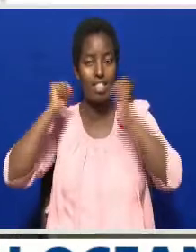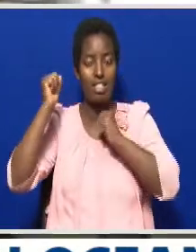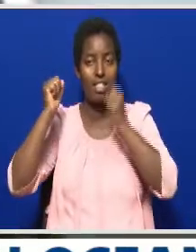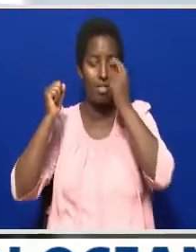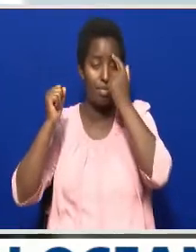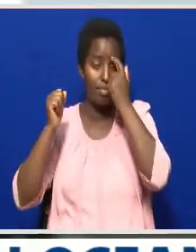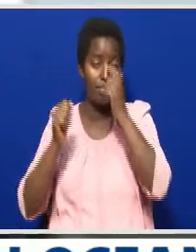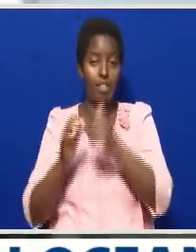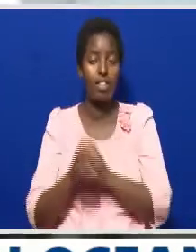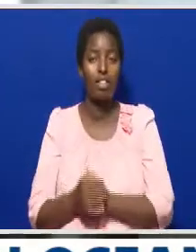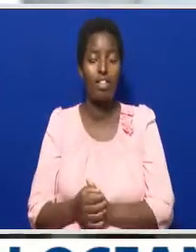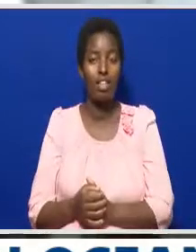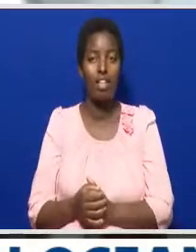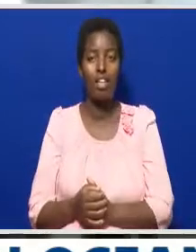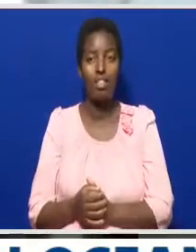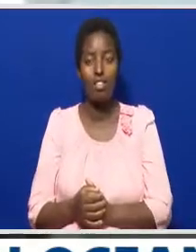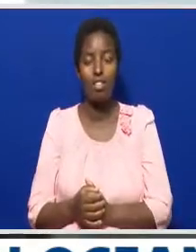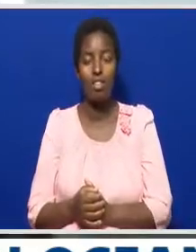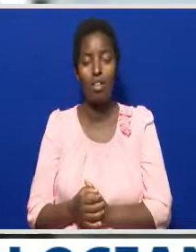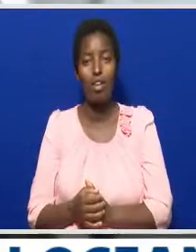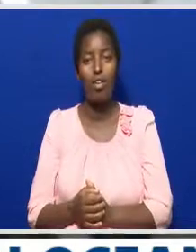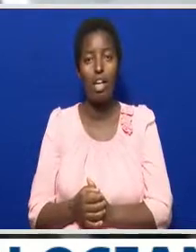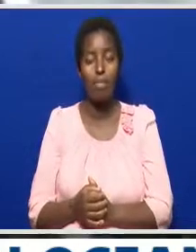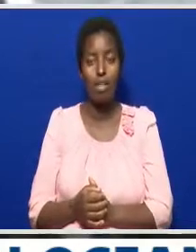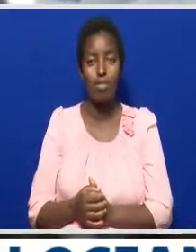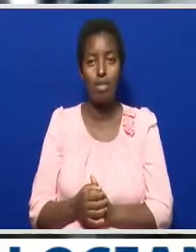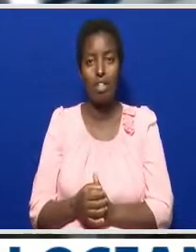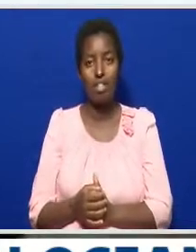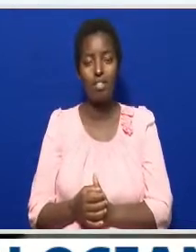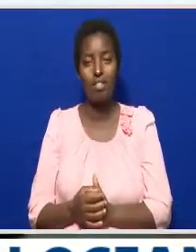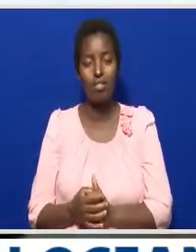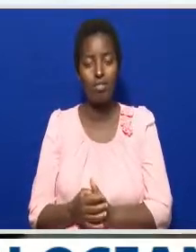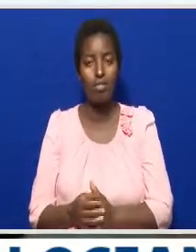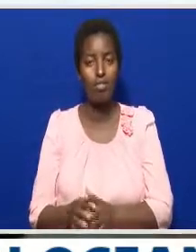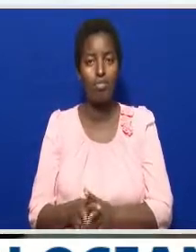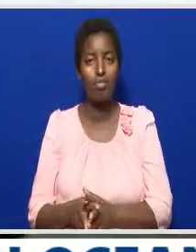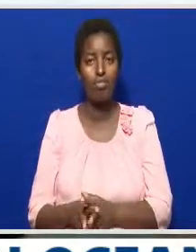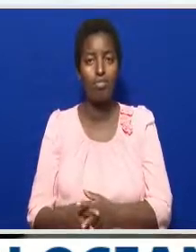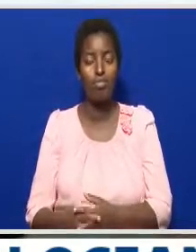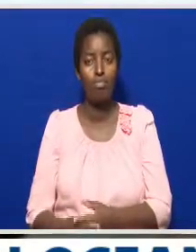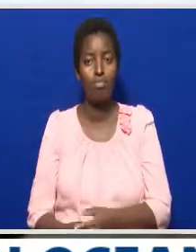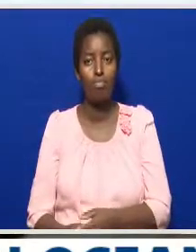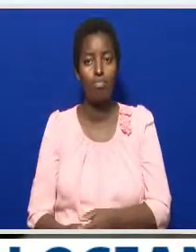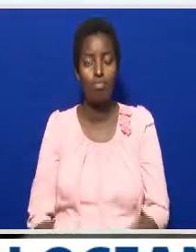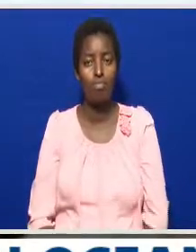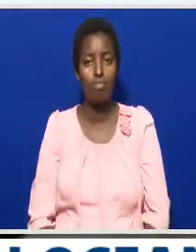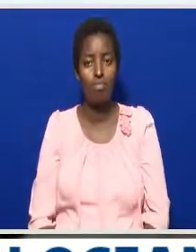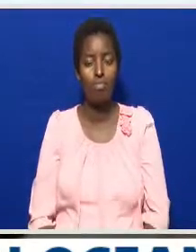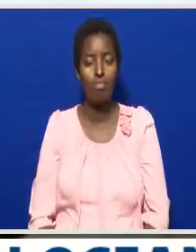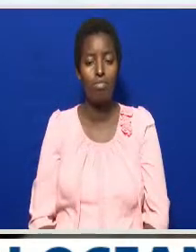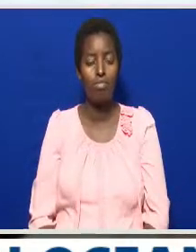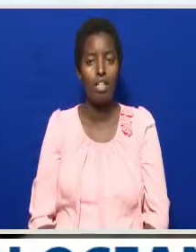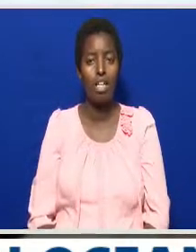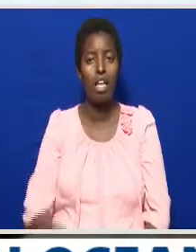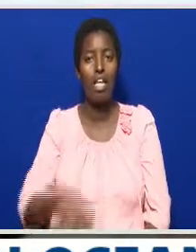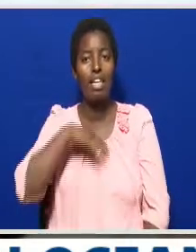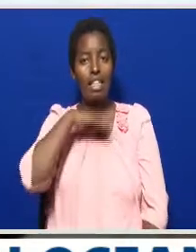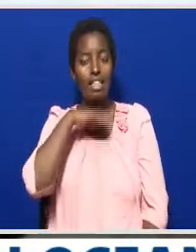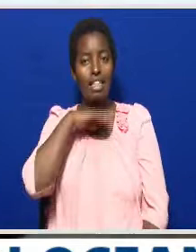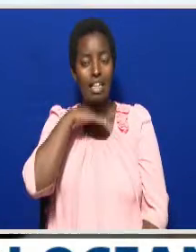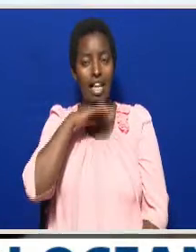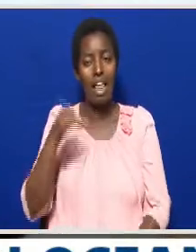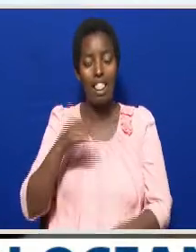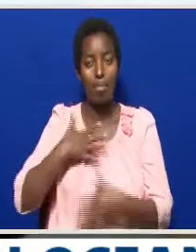watu 15, tulipokea 8, 7 kwa bahati mbaya walikufa huko